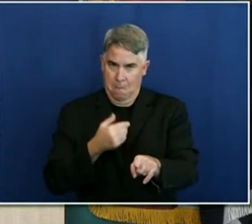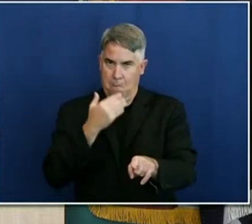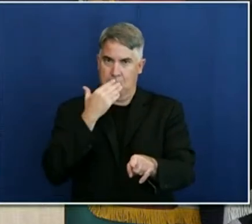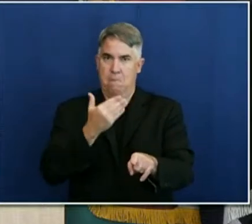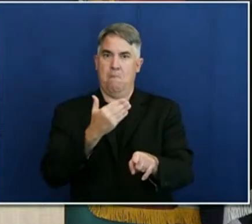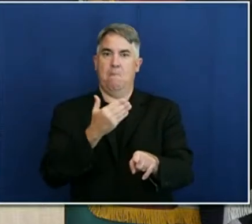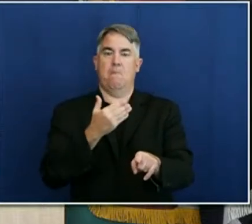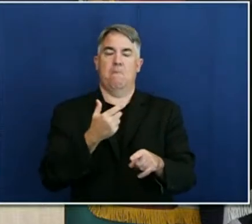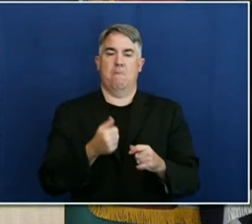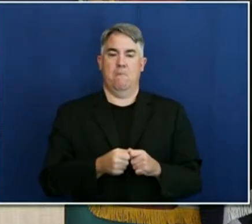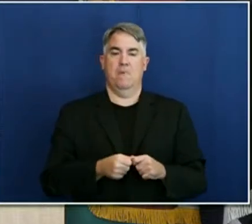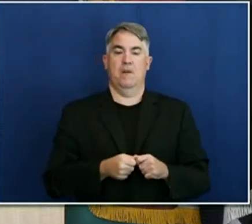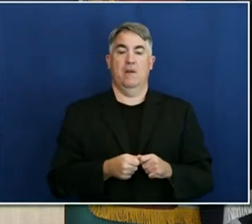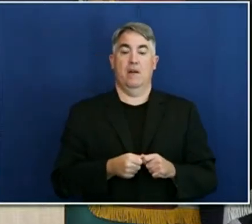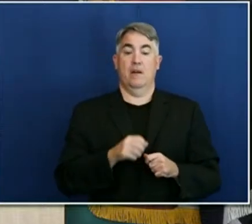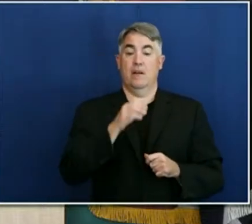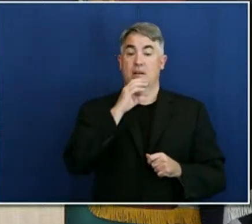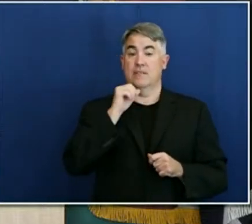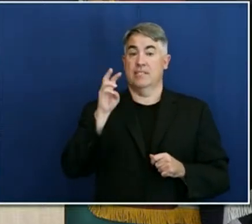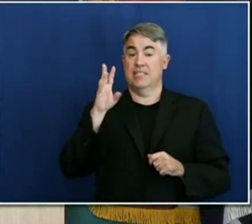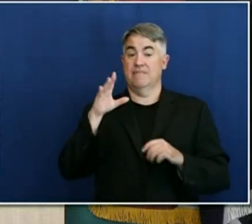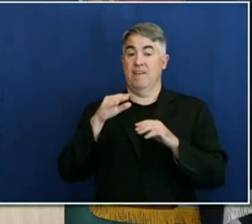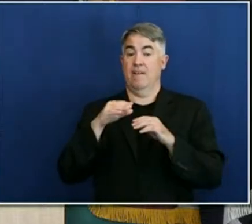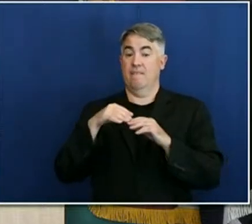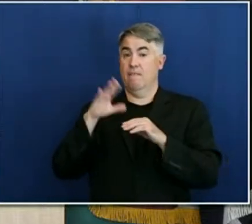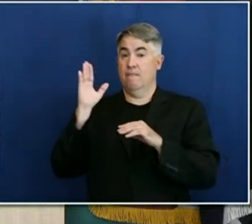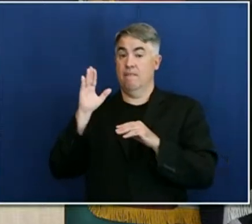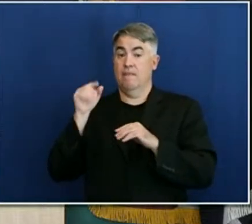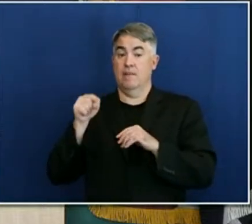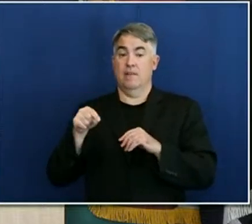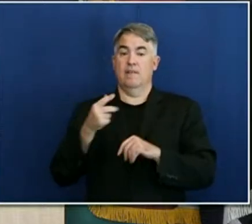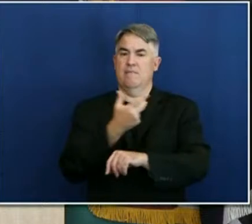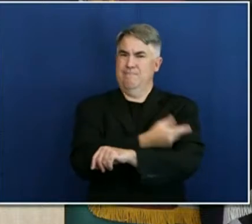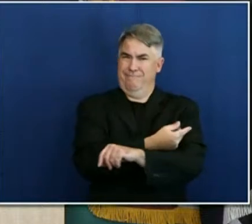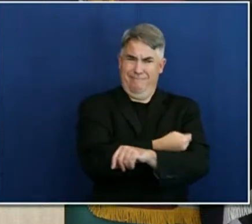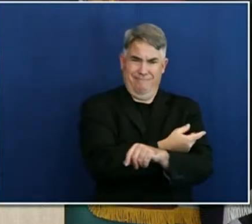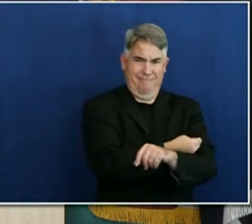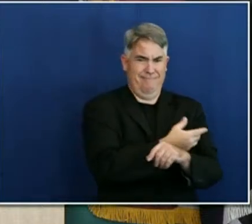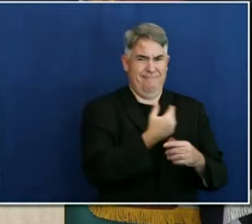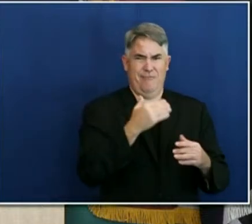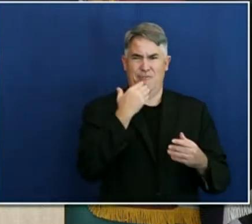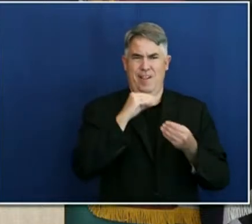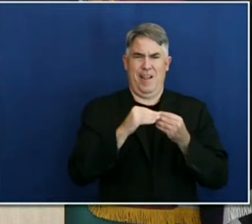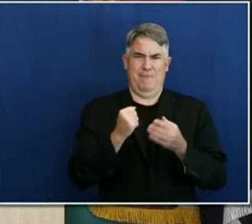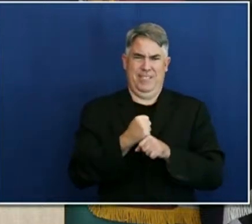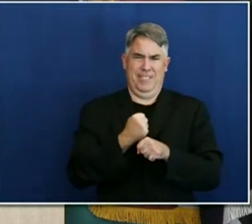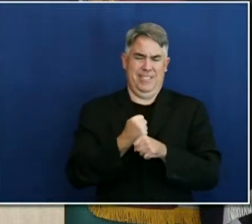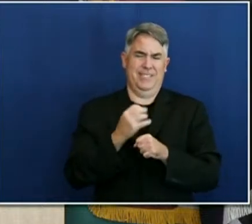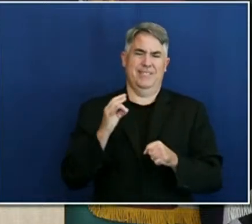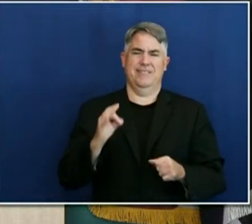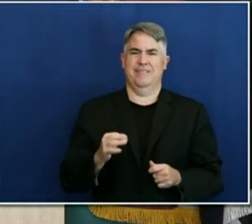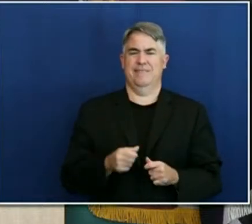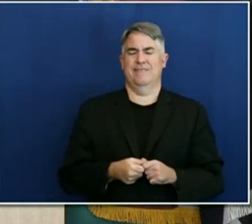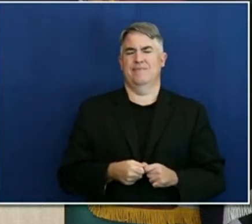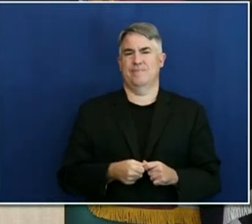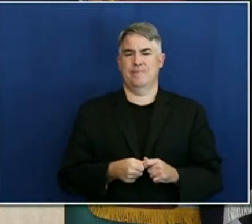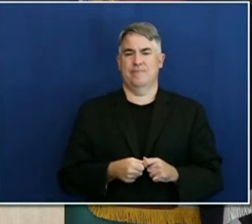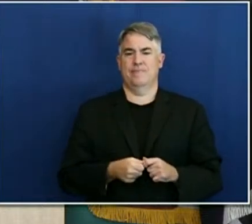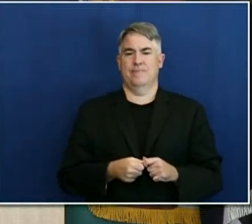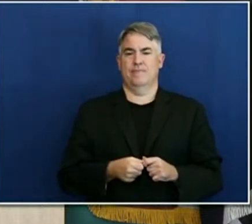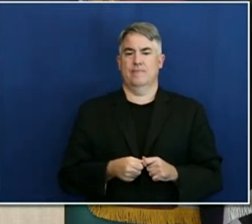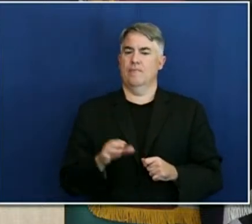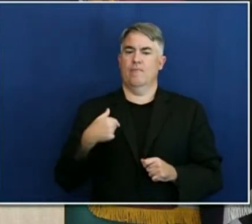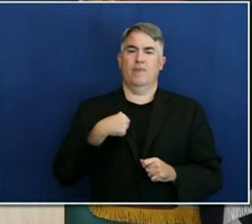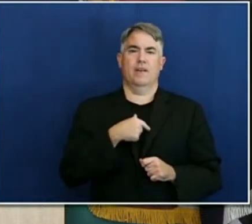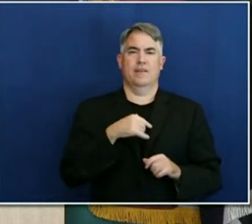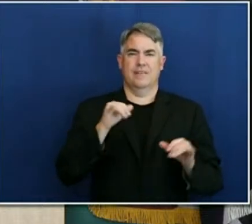rise with our 65 and older population that has also already received the vaccination. And so we're going to continue to ask